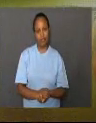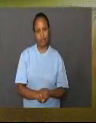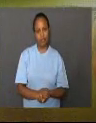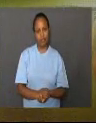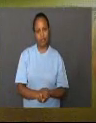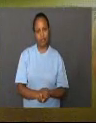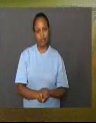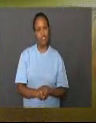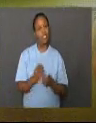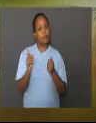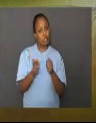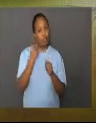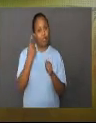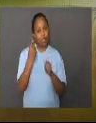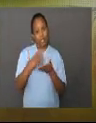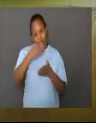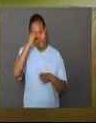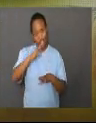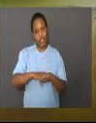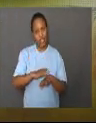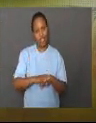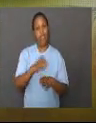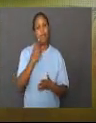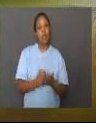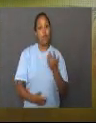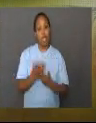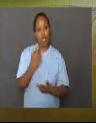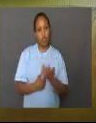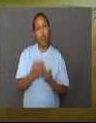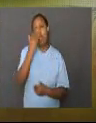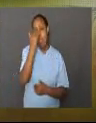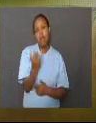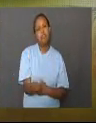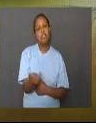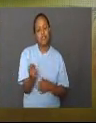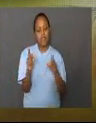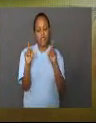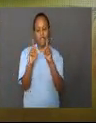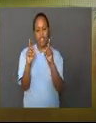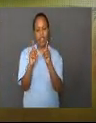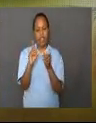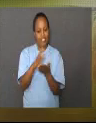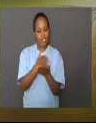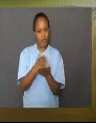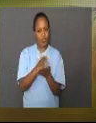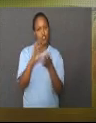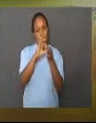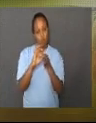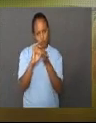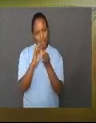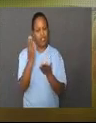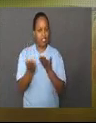In our first lesson, we will discuss why fair distribution of